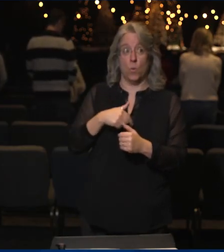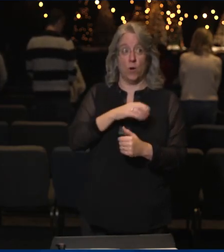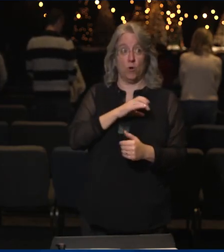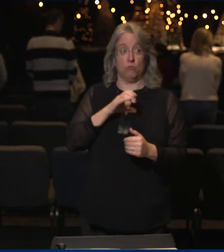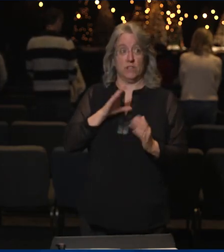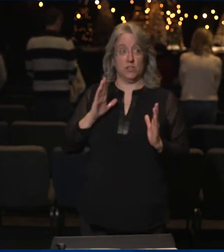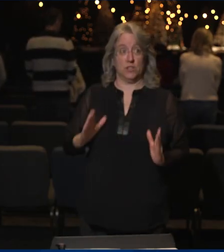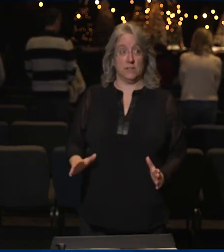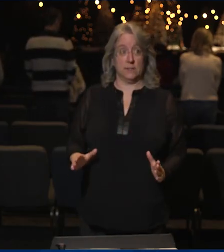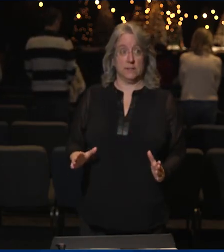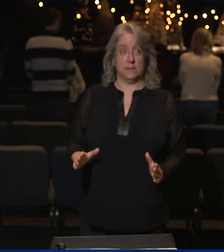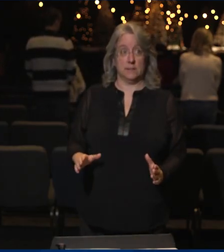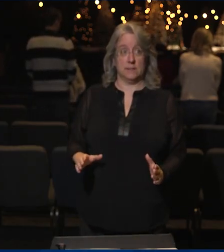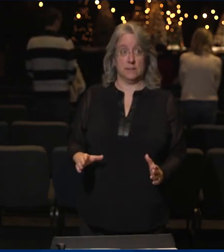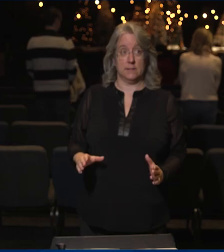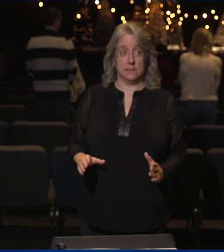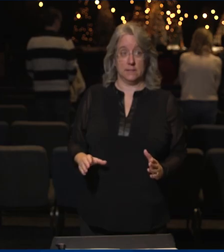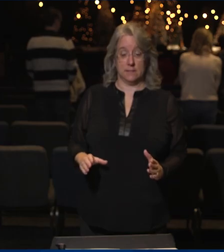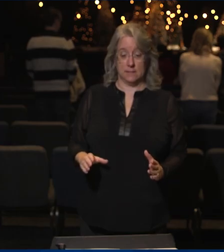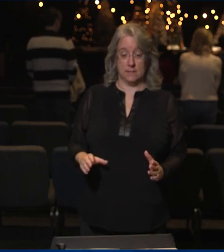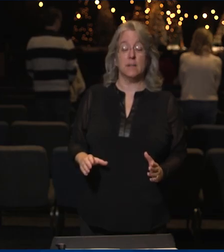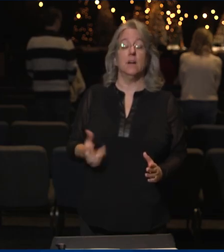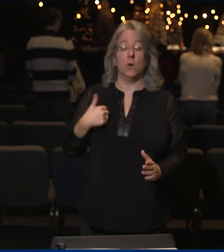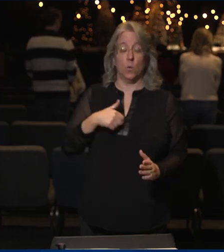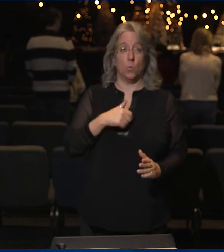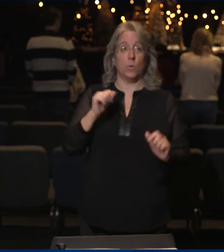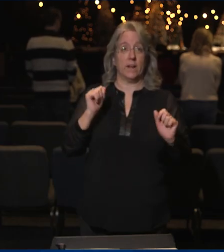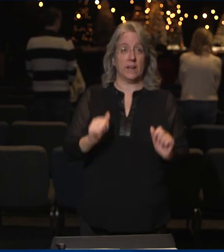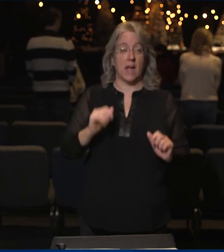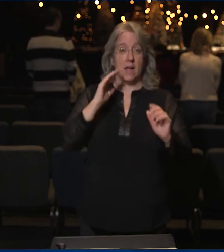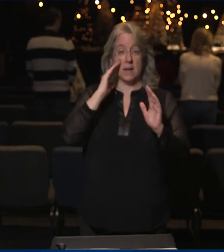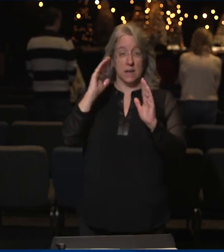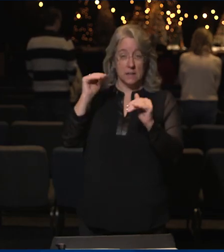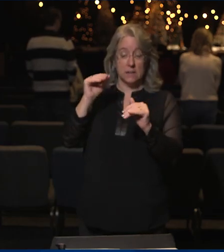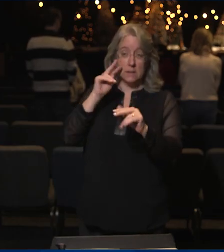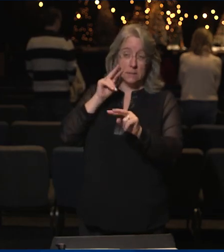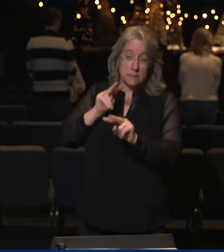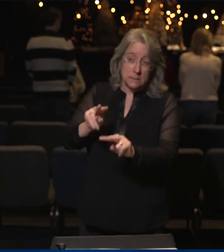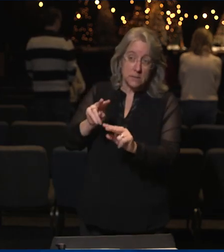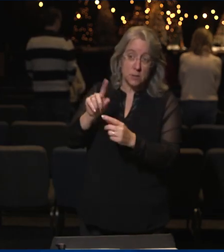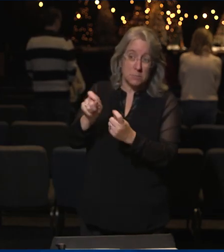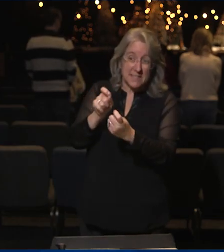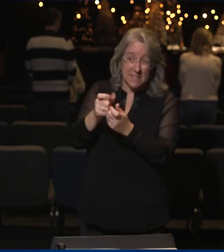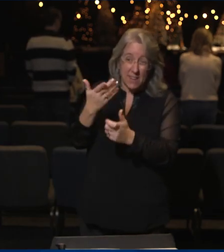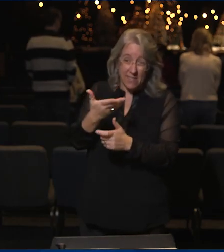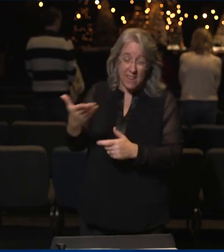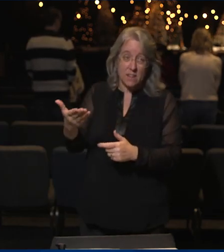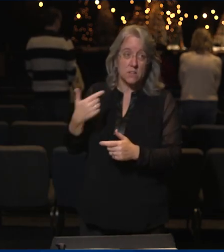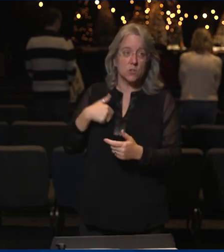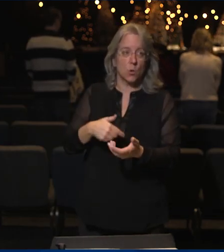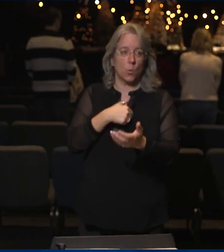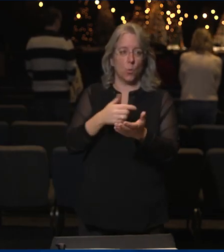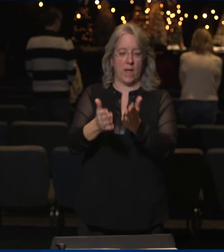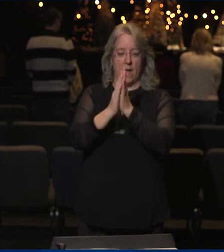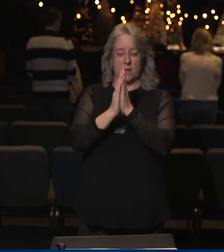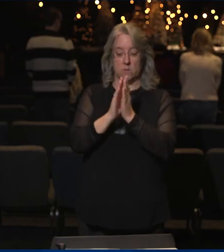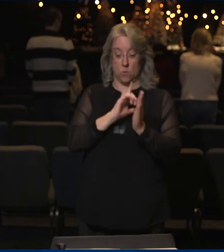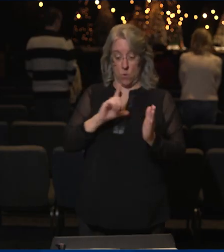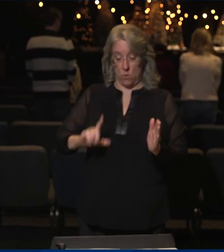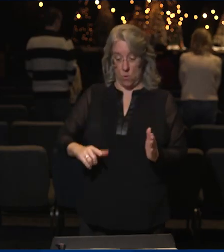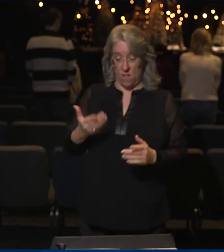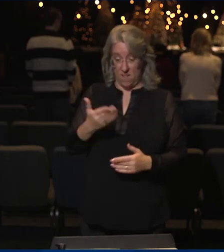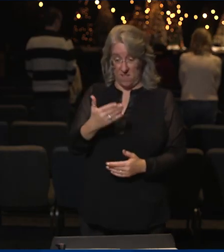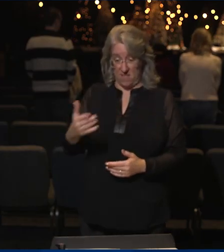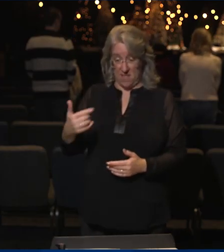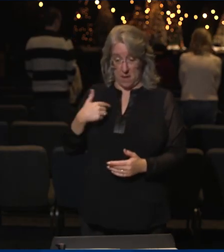can consecrate certain things that we are anticipating, and we ask, Lord, even though this thing that I'm entering into